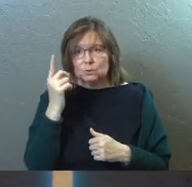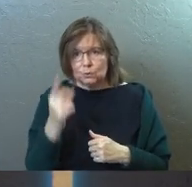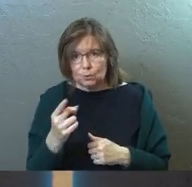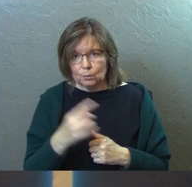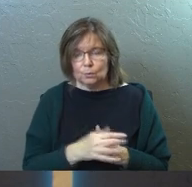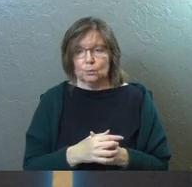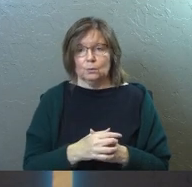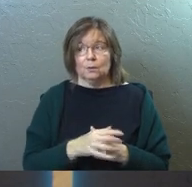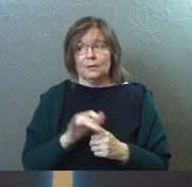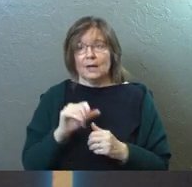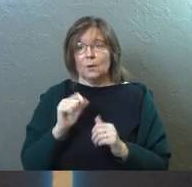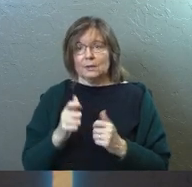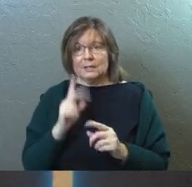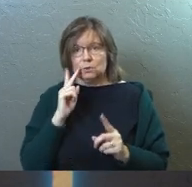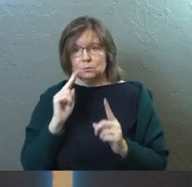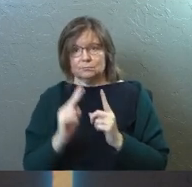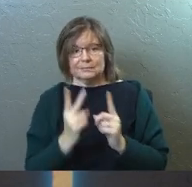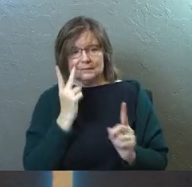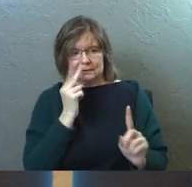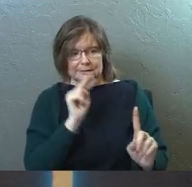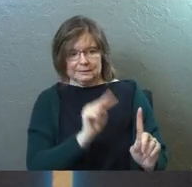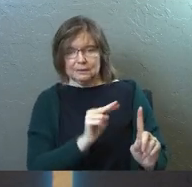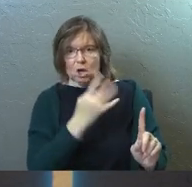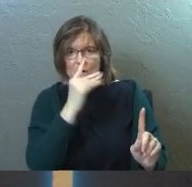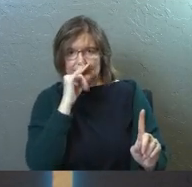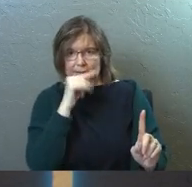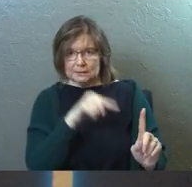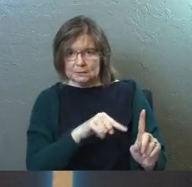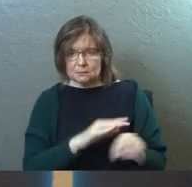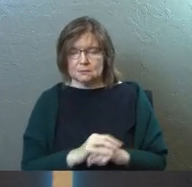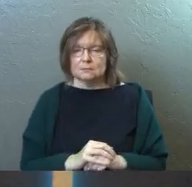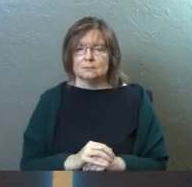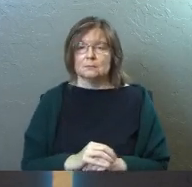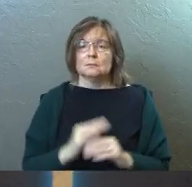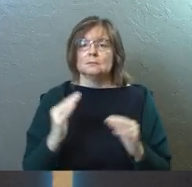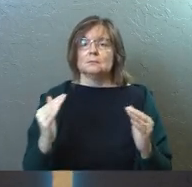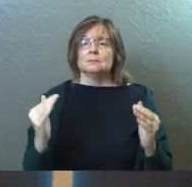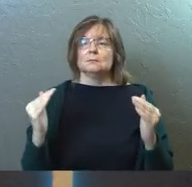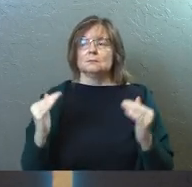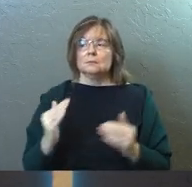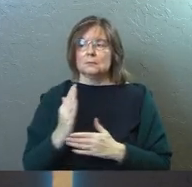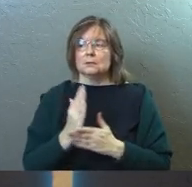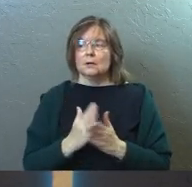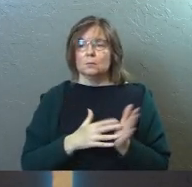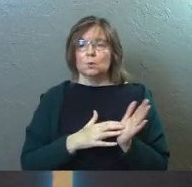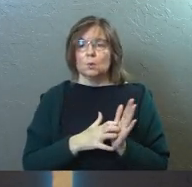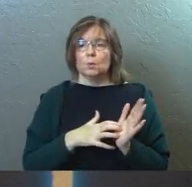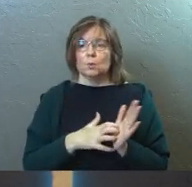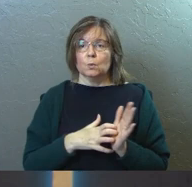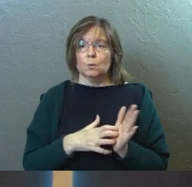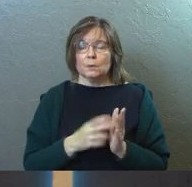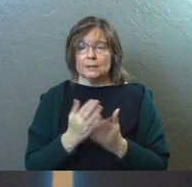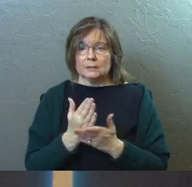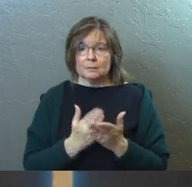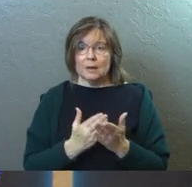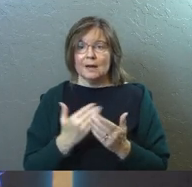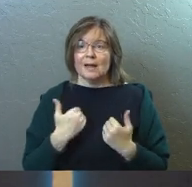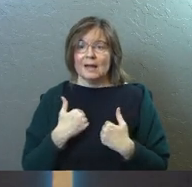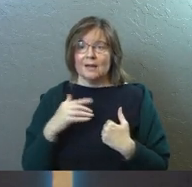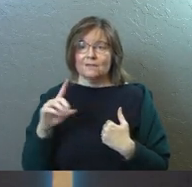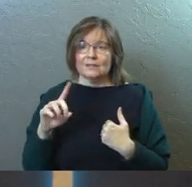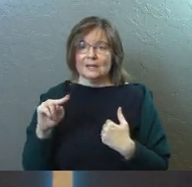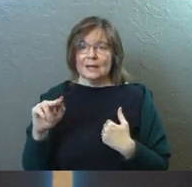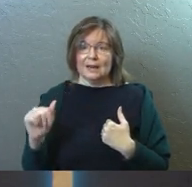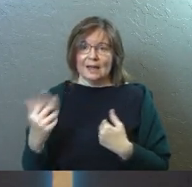you. So that's how we need to see our kids. Amen. Next, some of those weak spots have a